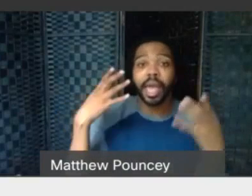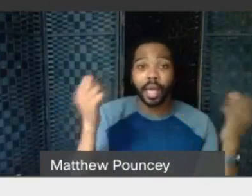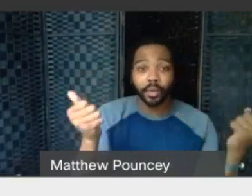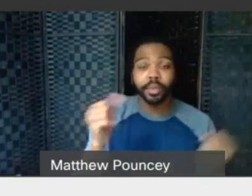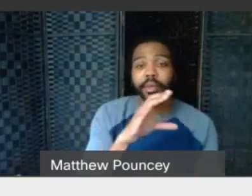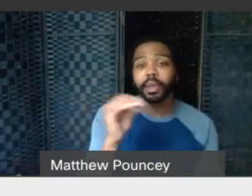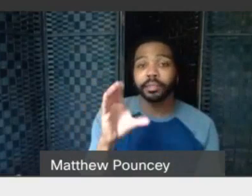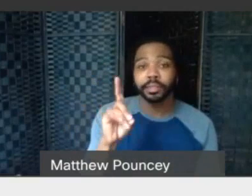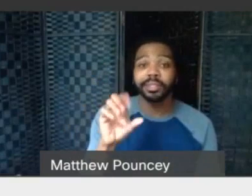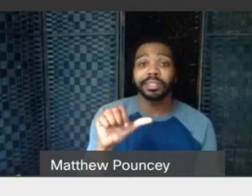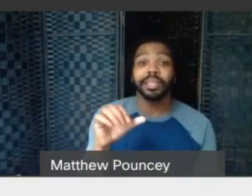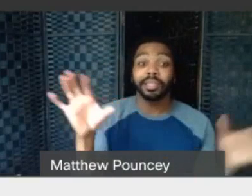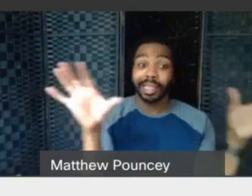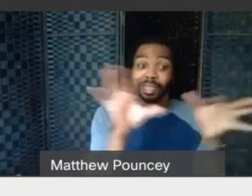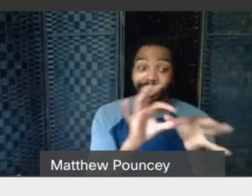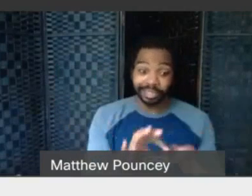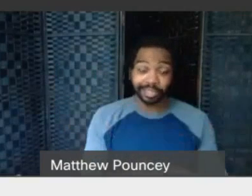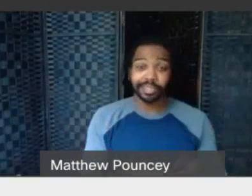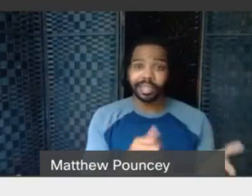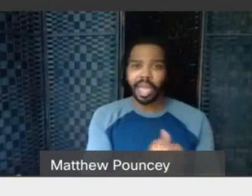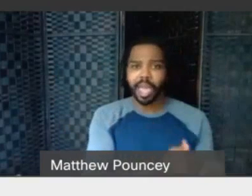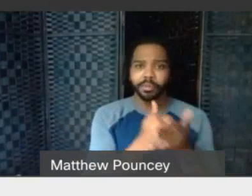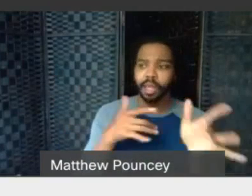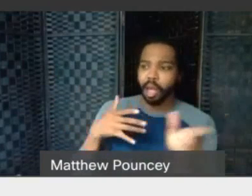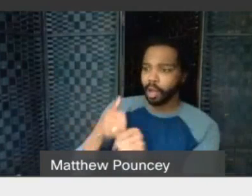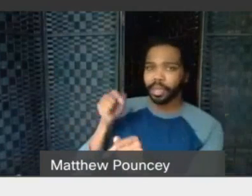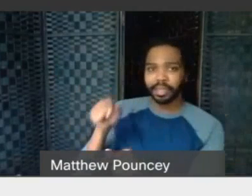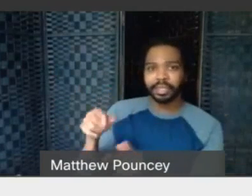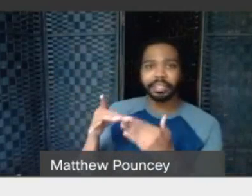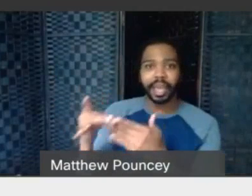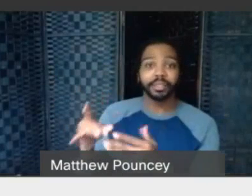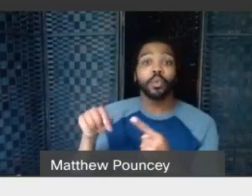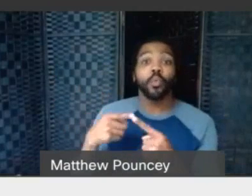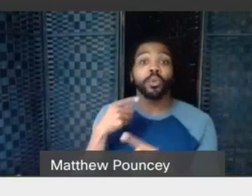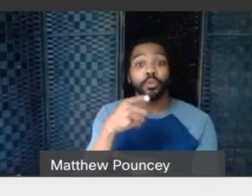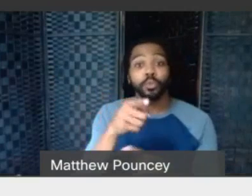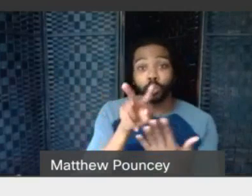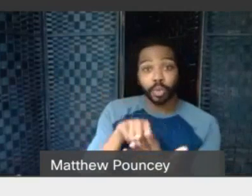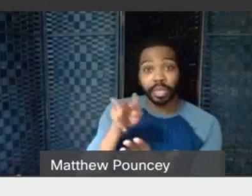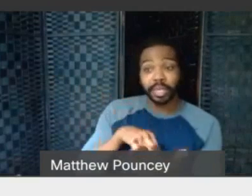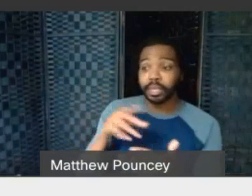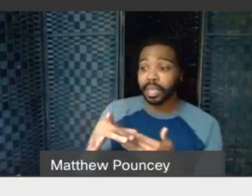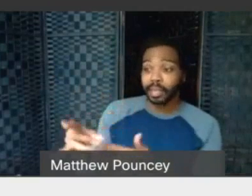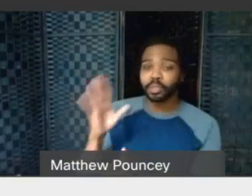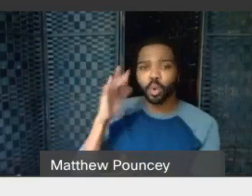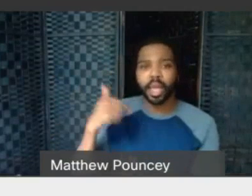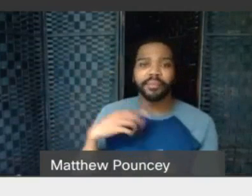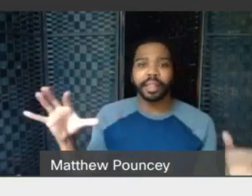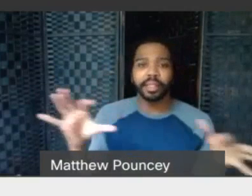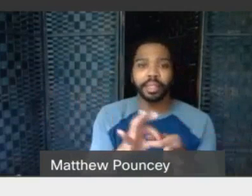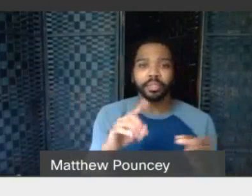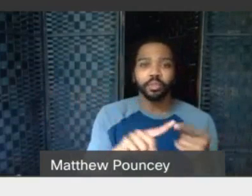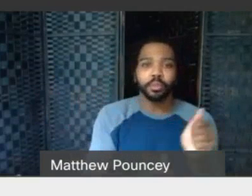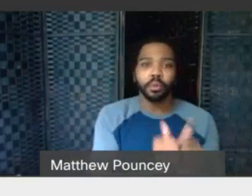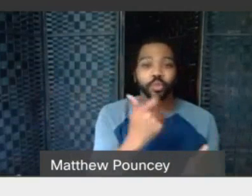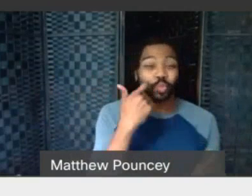actually update in the guidance. So when you read the guidance, it will link to the most current health information.